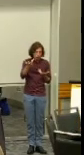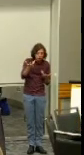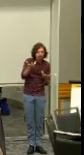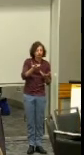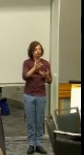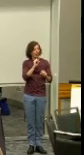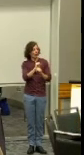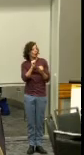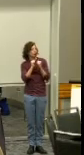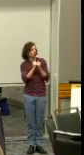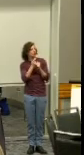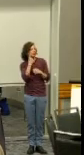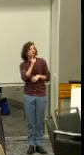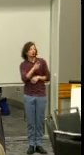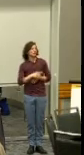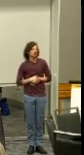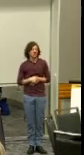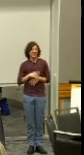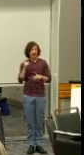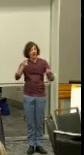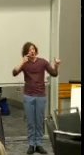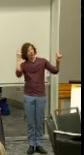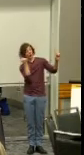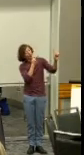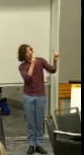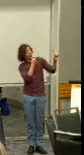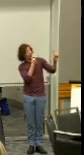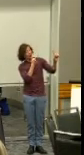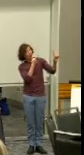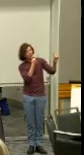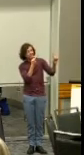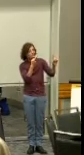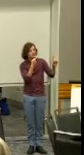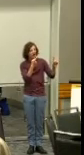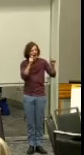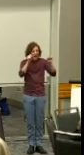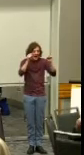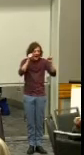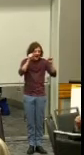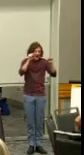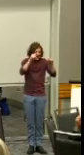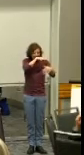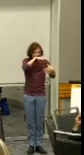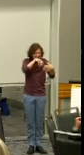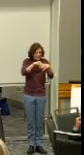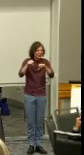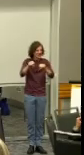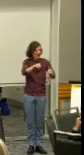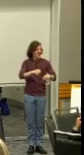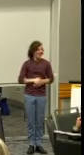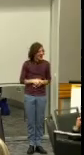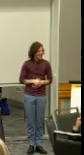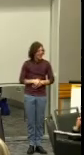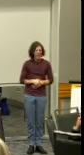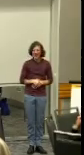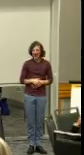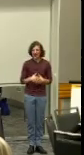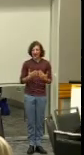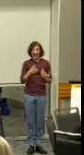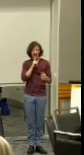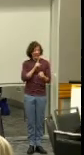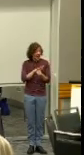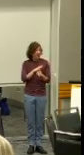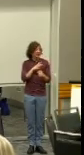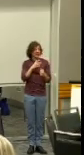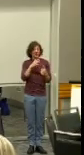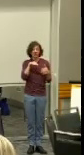sure. So I think yeah, the goal is really to be as inclusive as we can be, and ensuring that that it's accessible